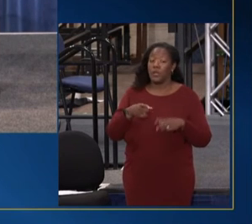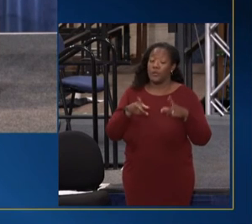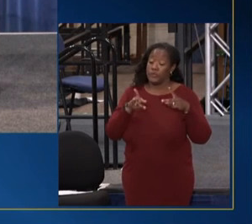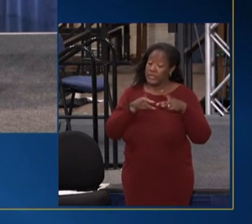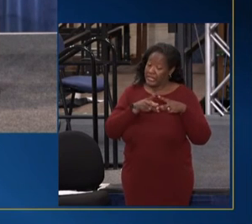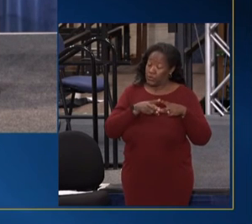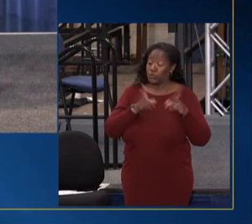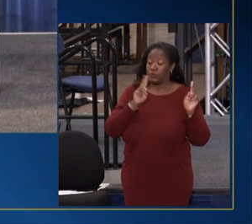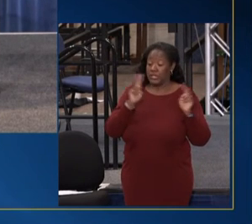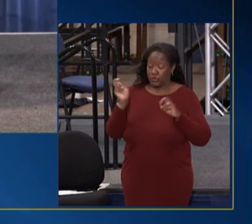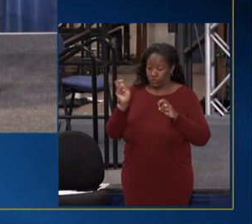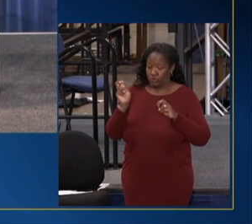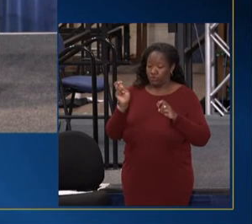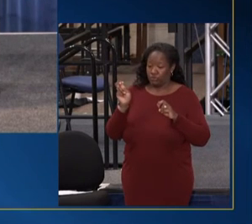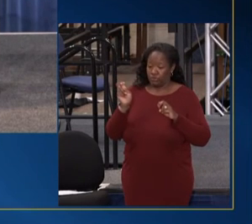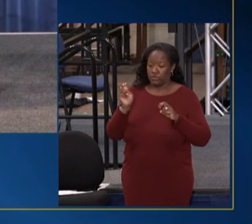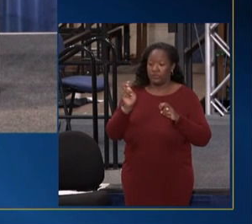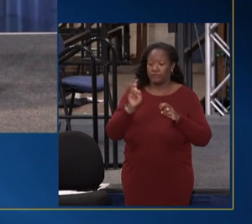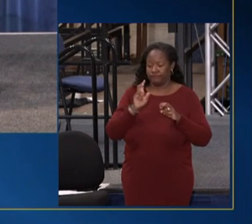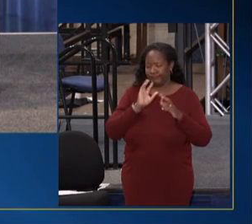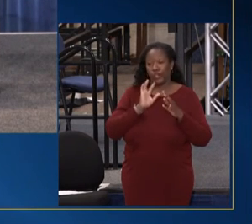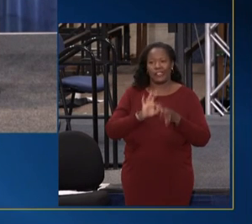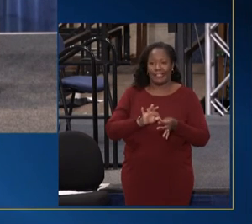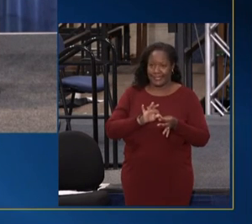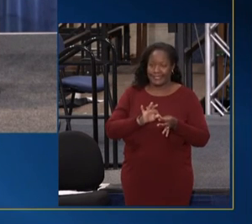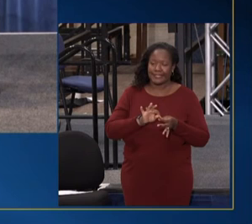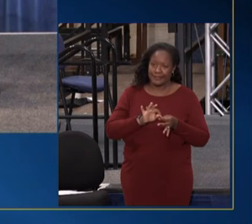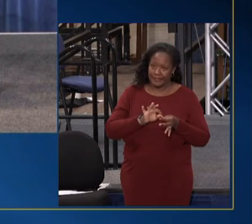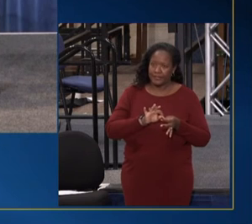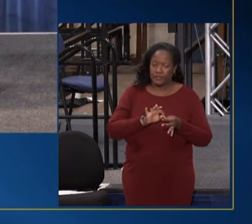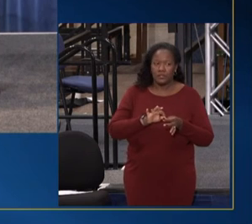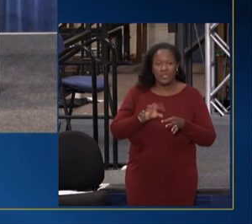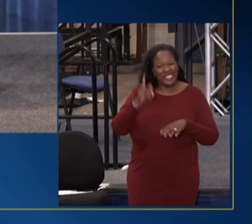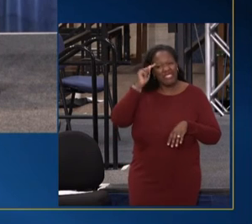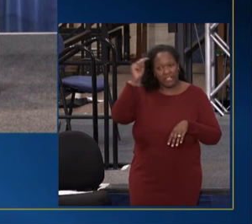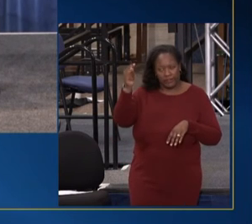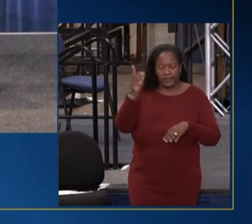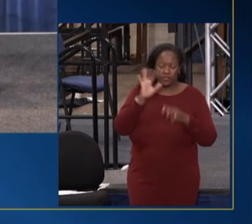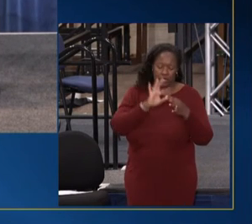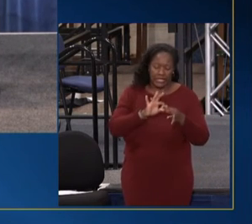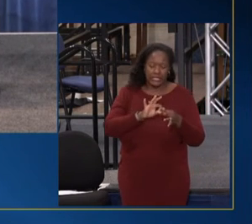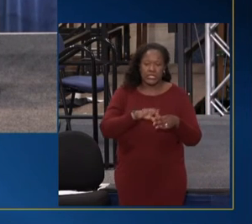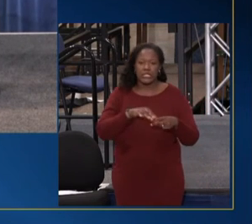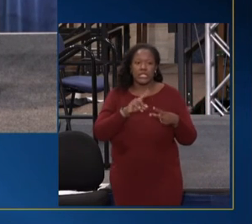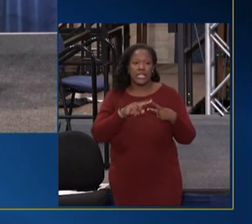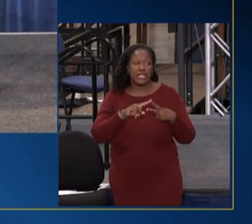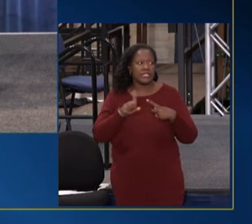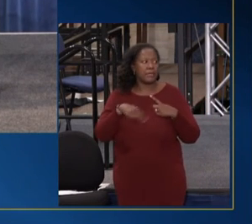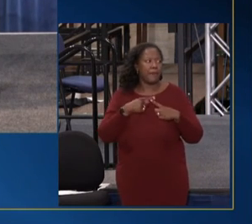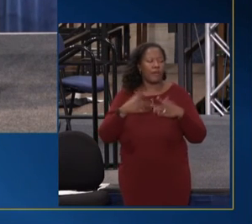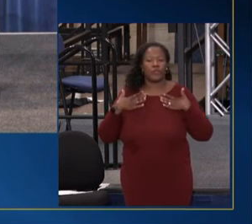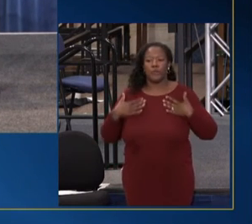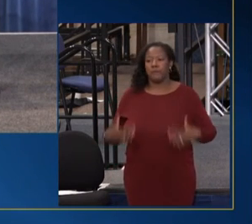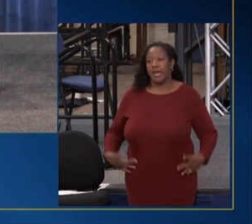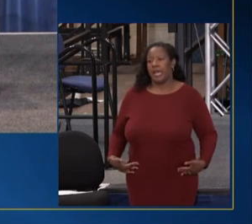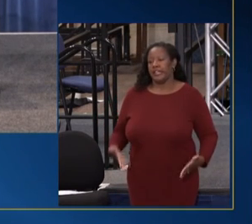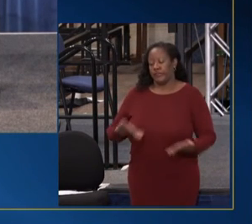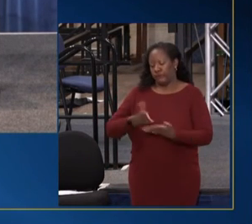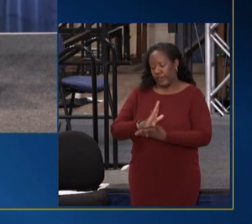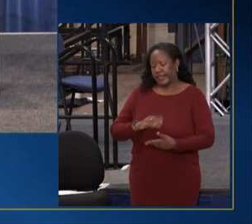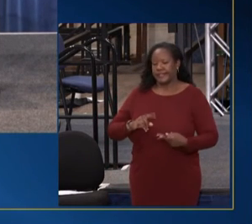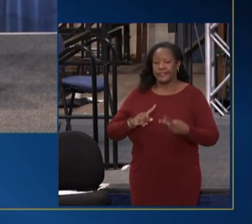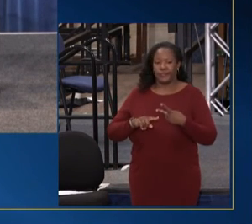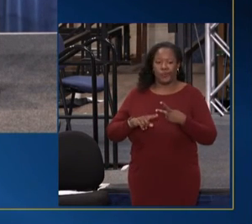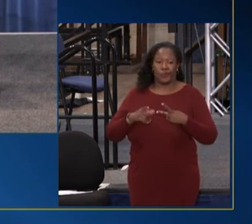areas inextricably linked in a theoretical sense, in that it's about bodily autonomy or